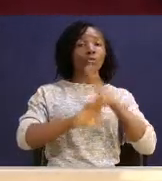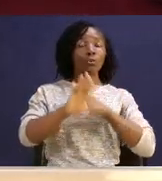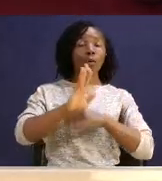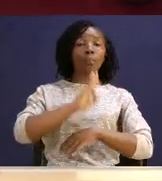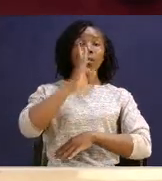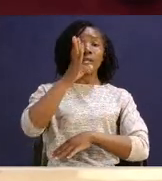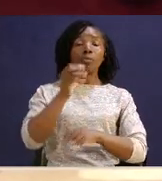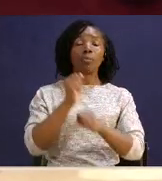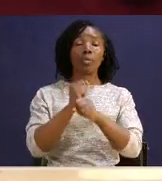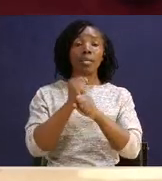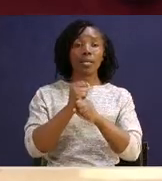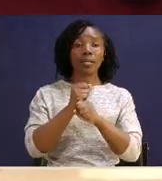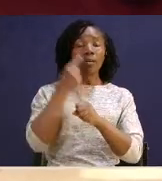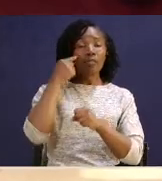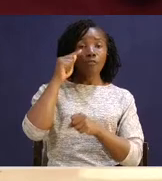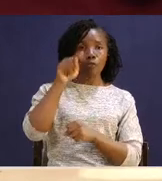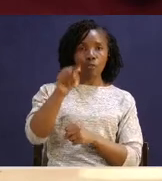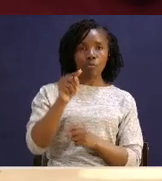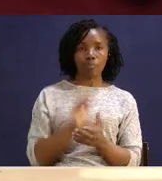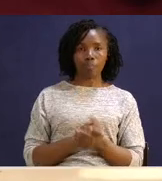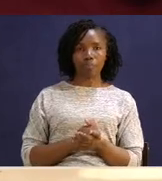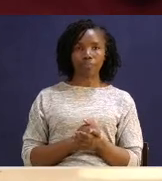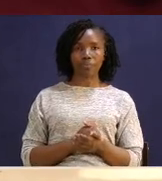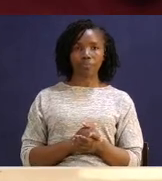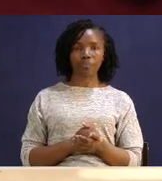done unto you.